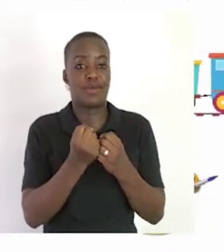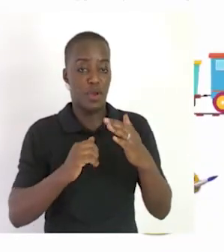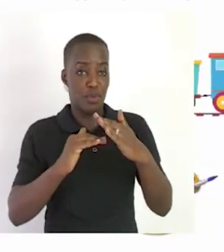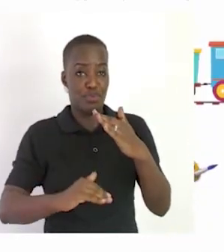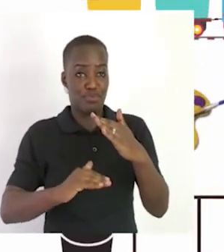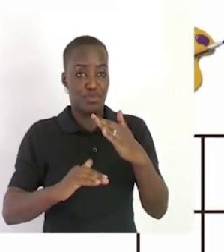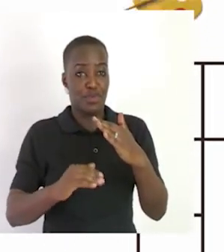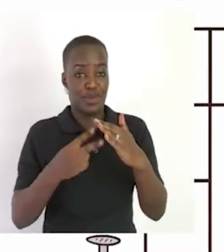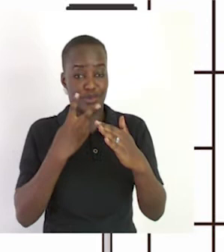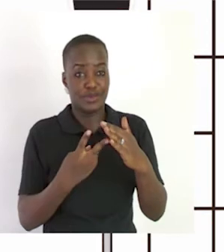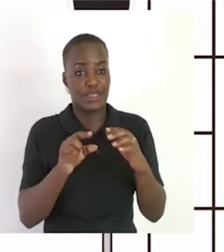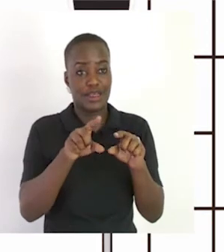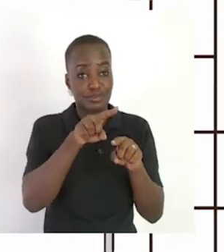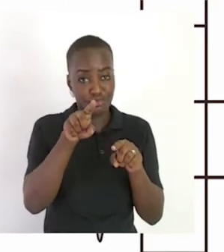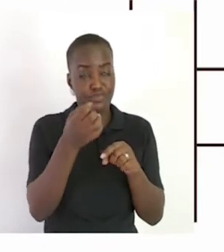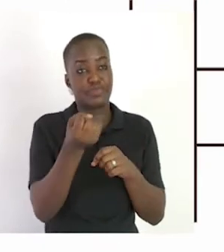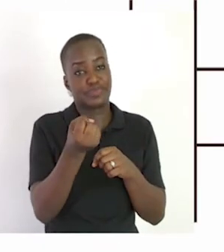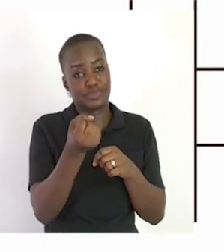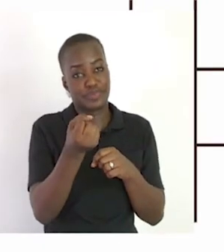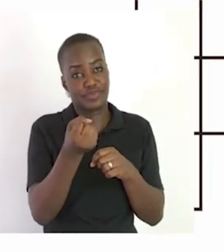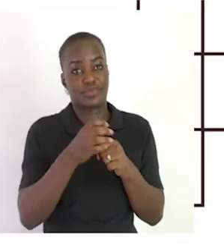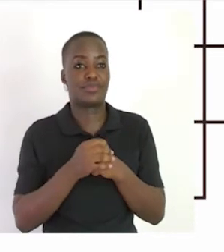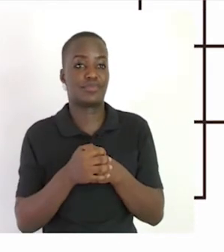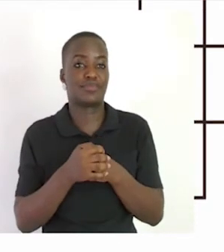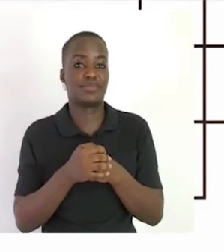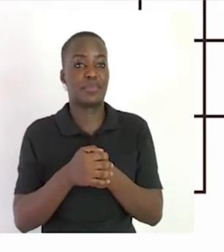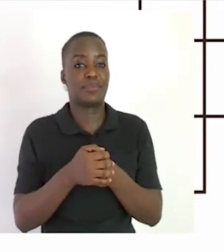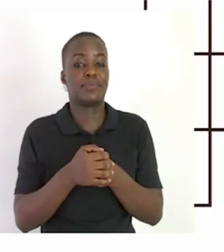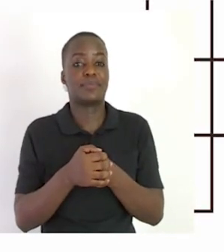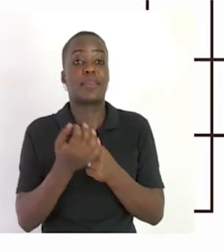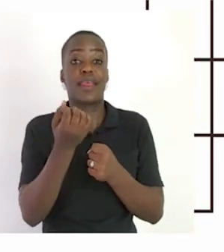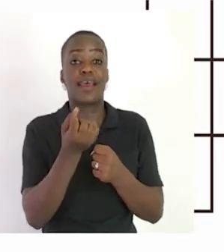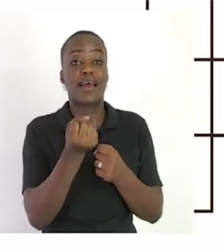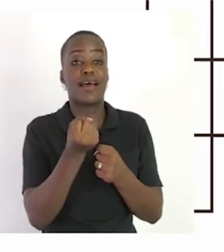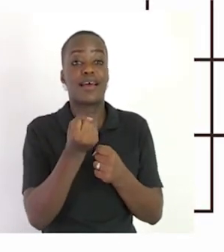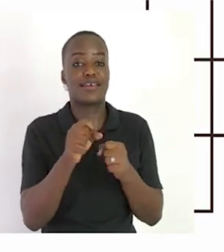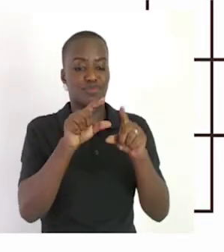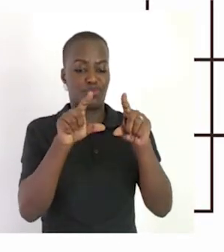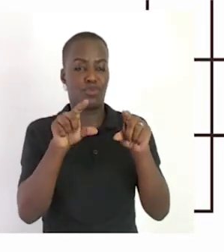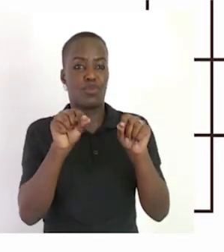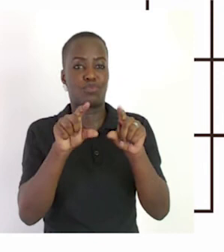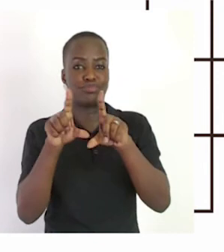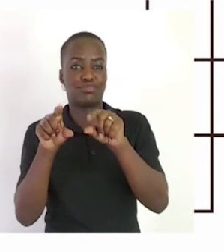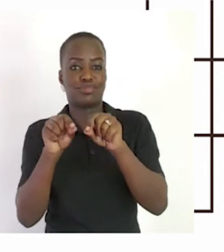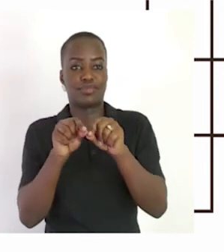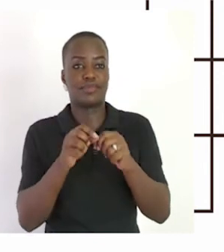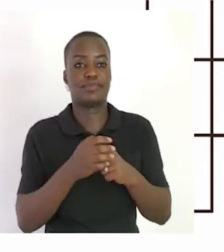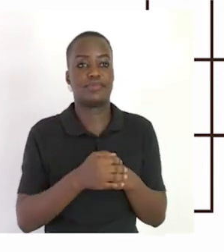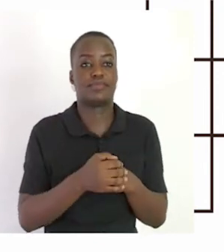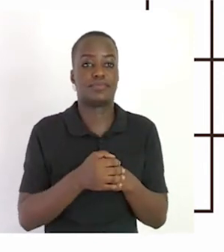below. Let us take a look at our word bank. You can see that we have these words. Let's read them